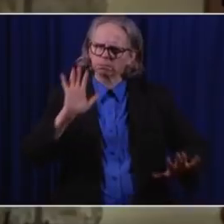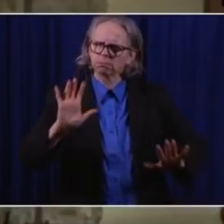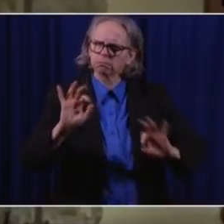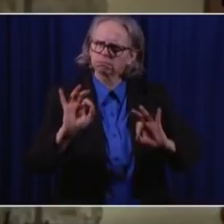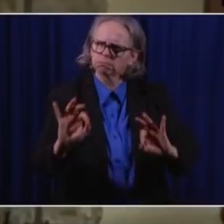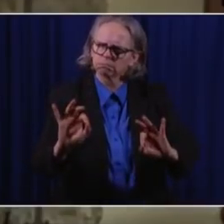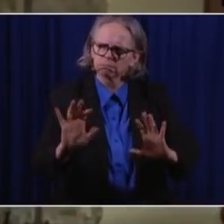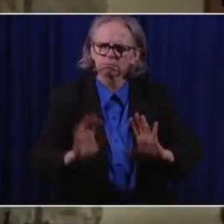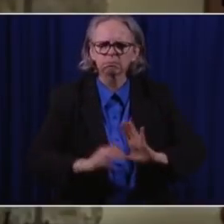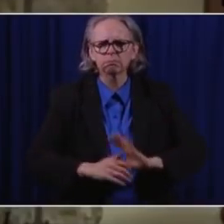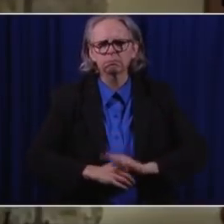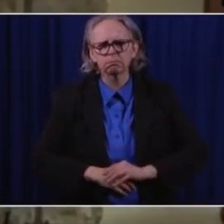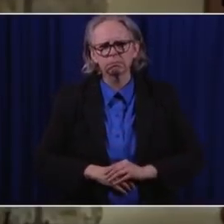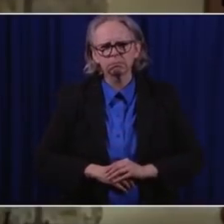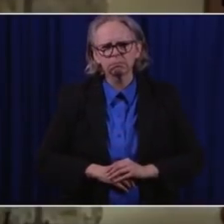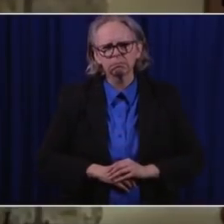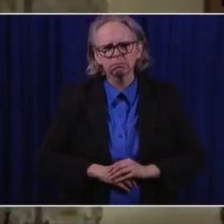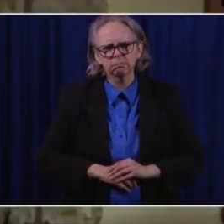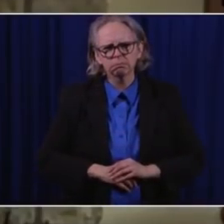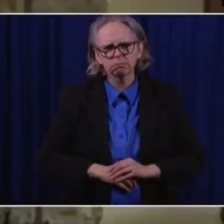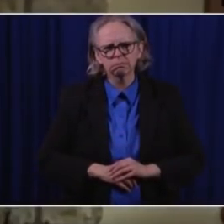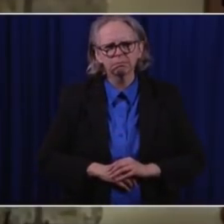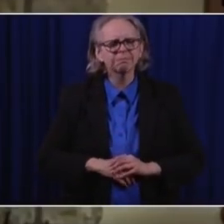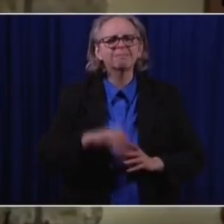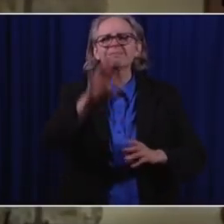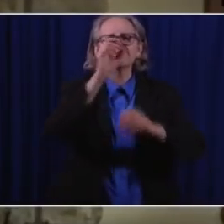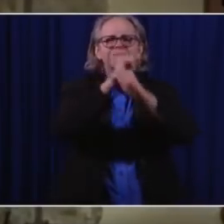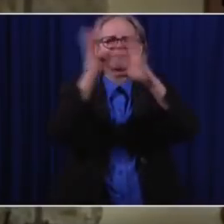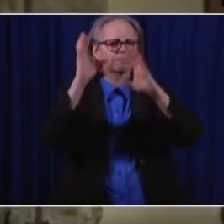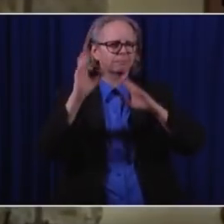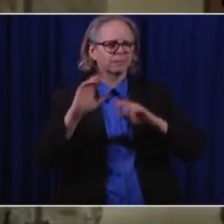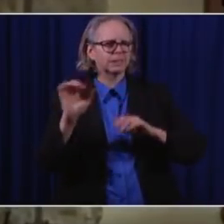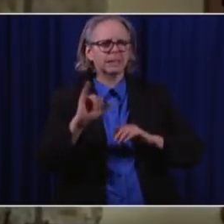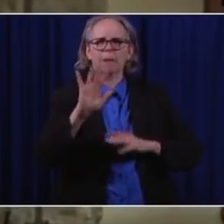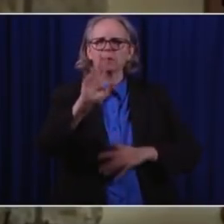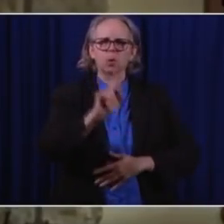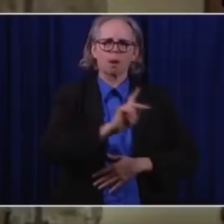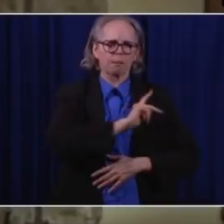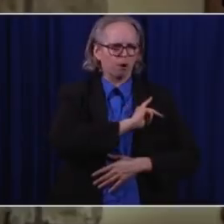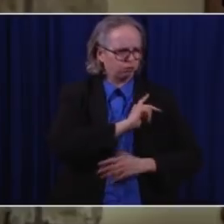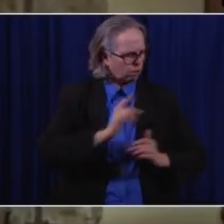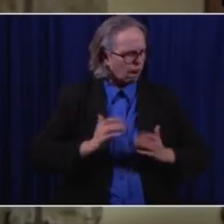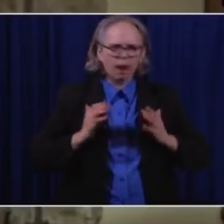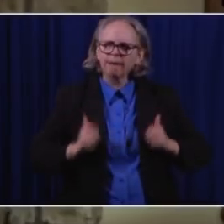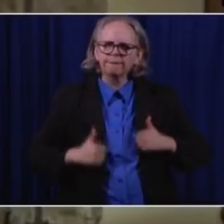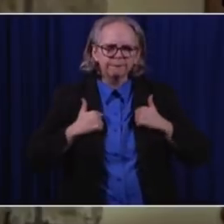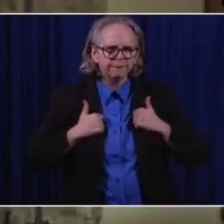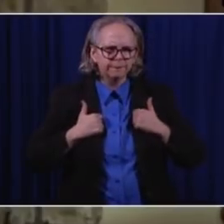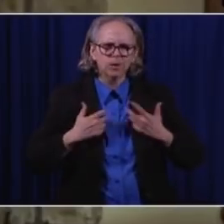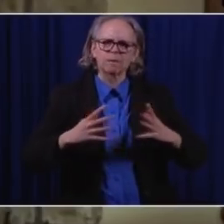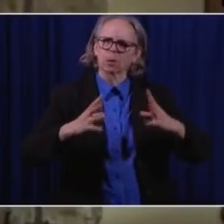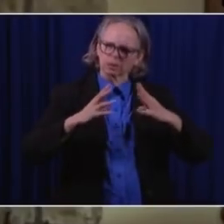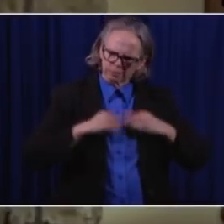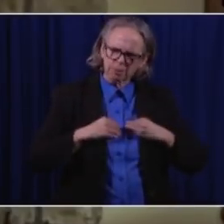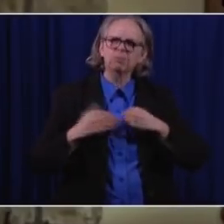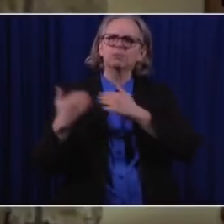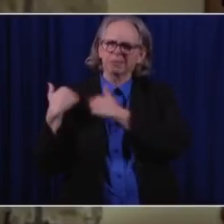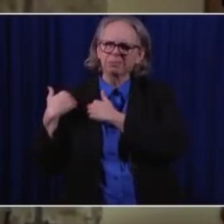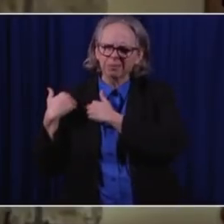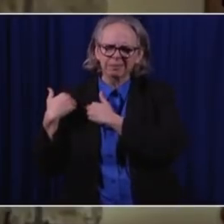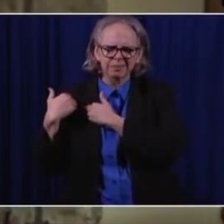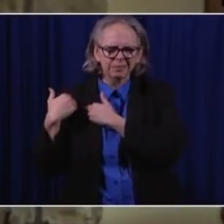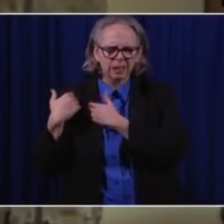what we do in our own lives and the decisions, the personal responsibility that we take. I trust Ohioans to take